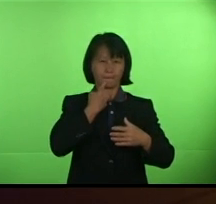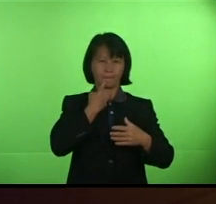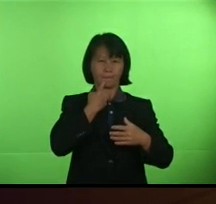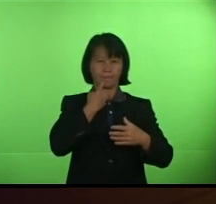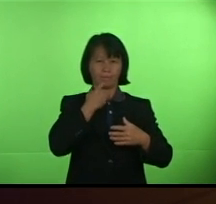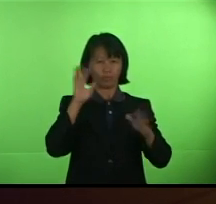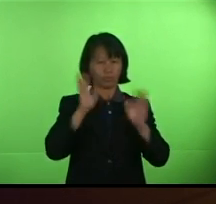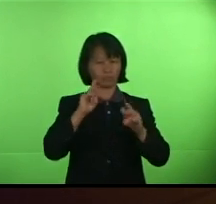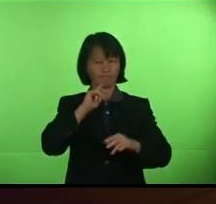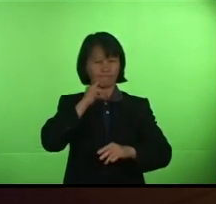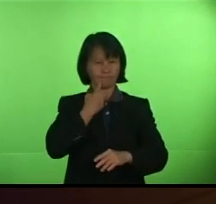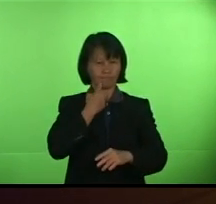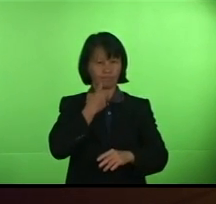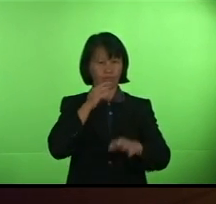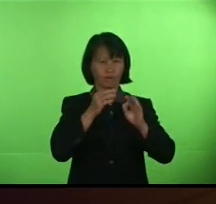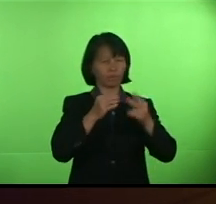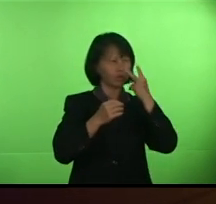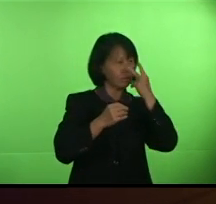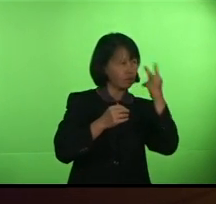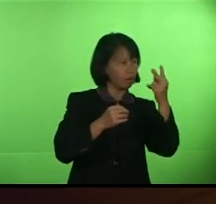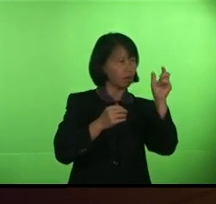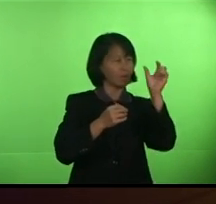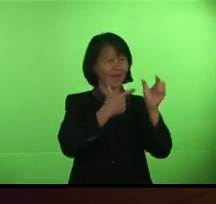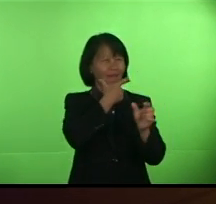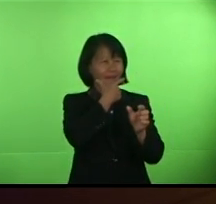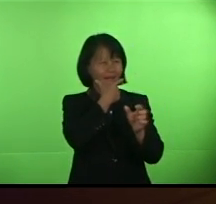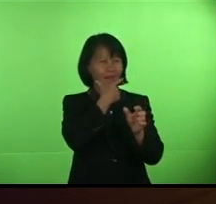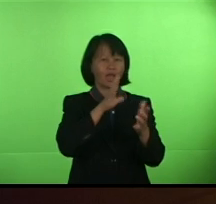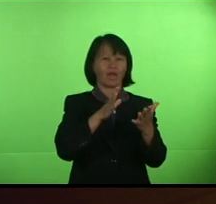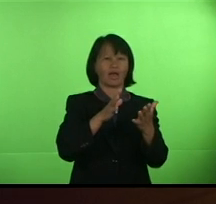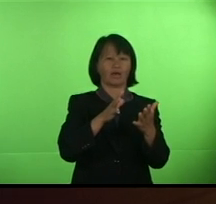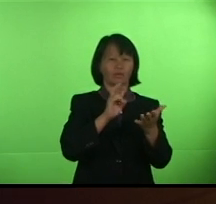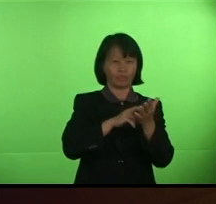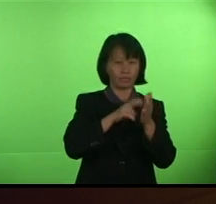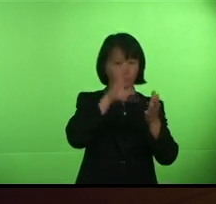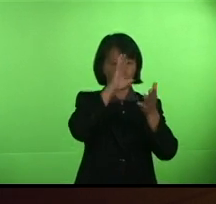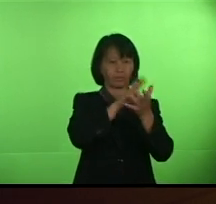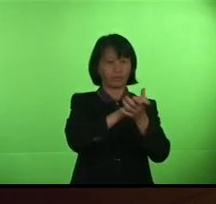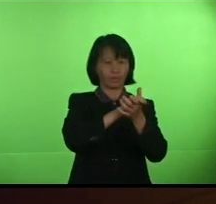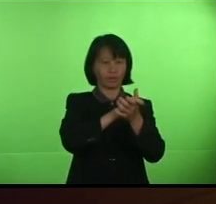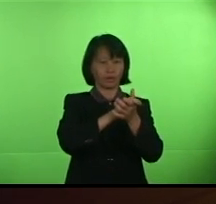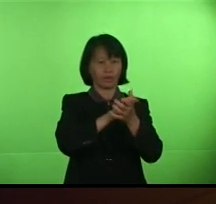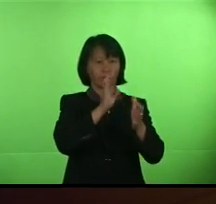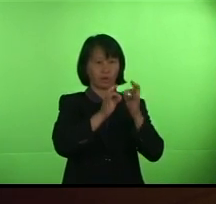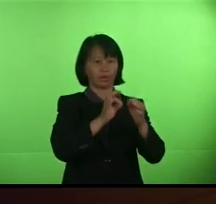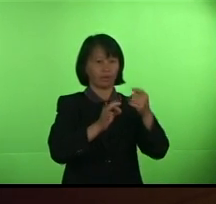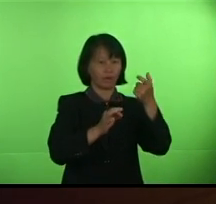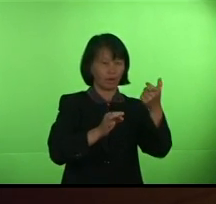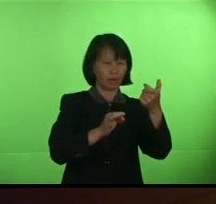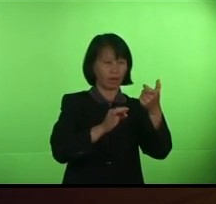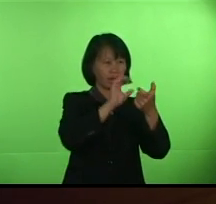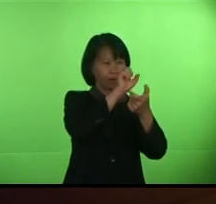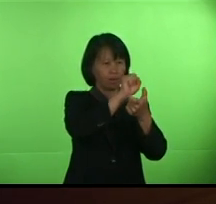see that kind of symbol, it's being cheeky or showing disbelief. Or if you have this kind of symbol, it means sad